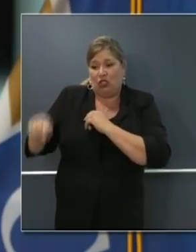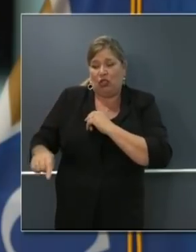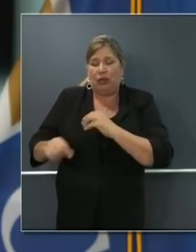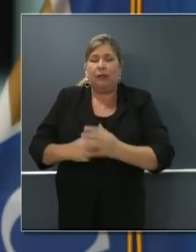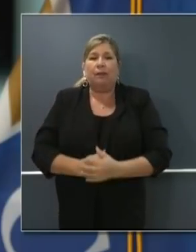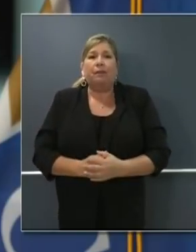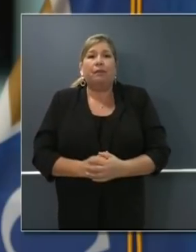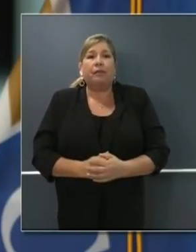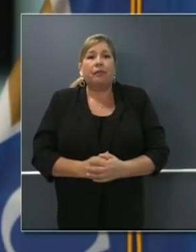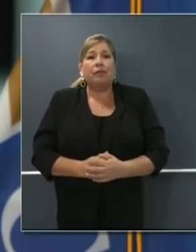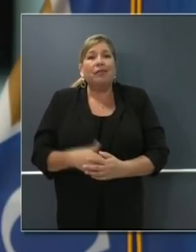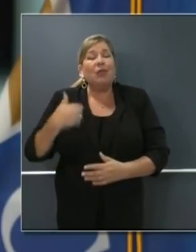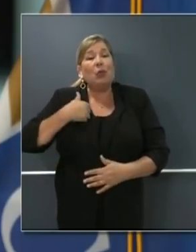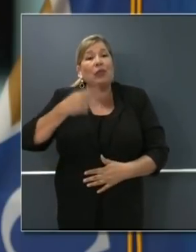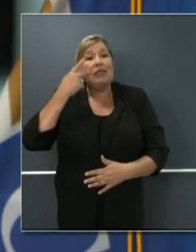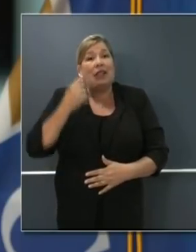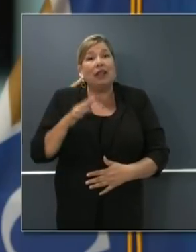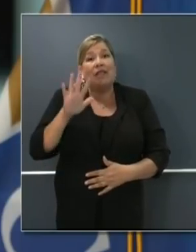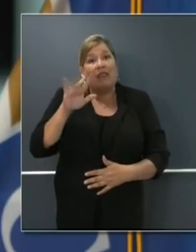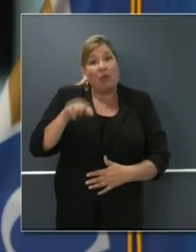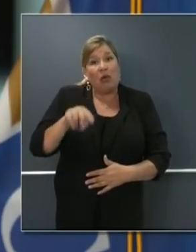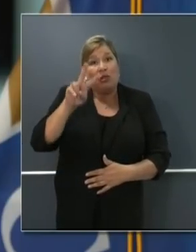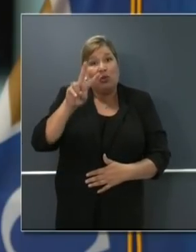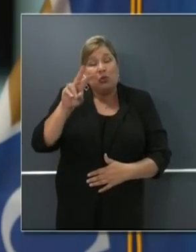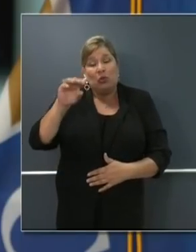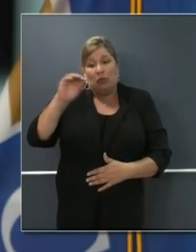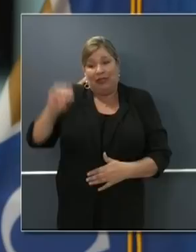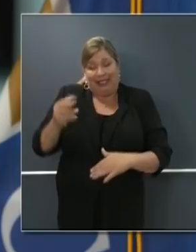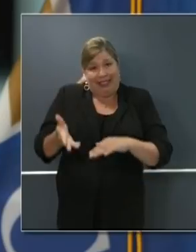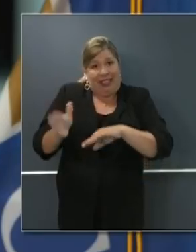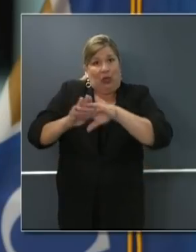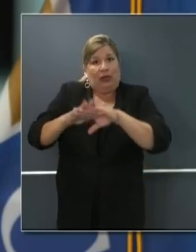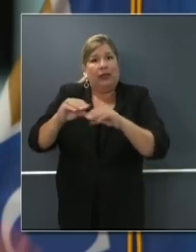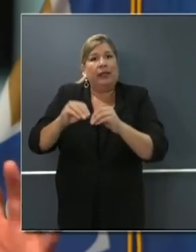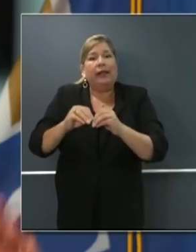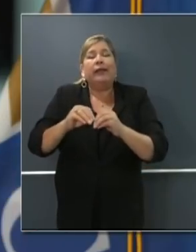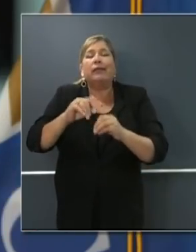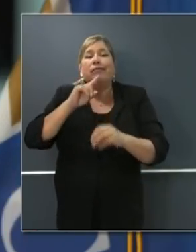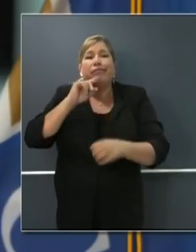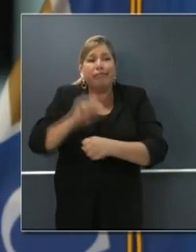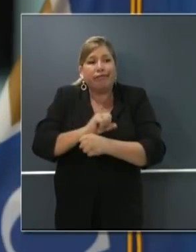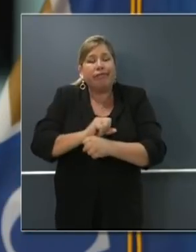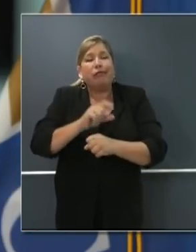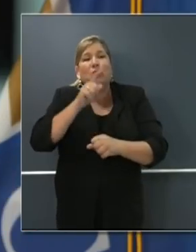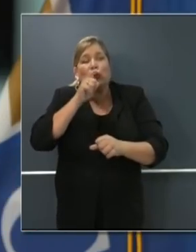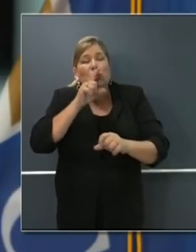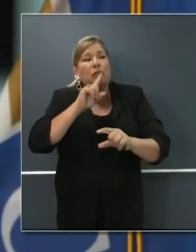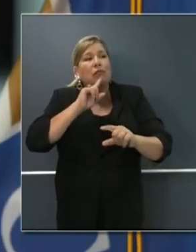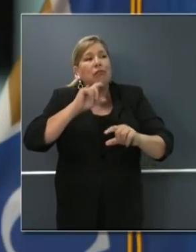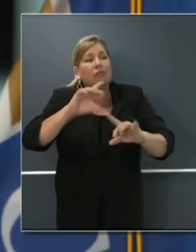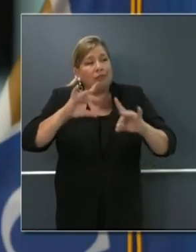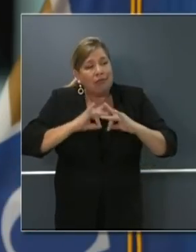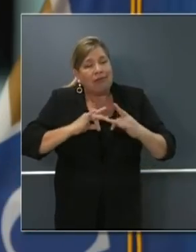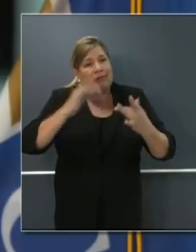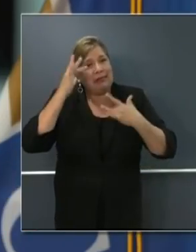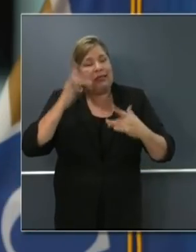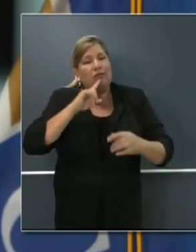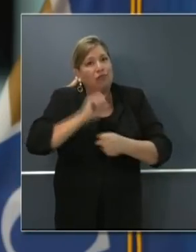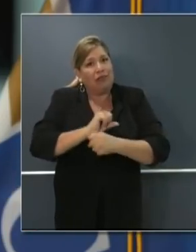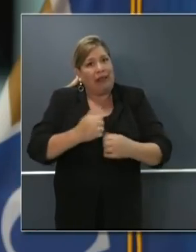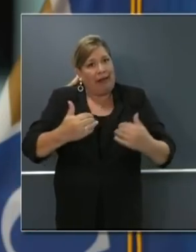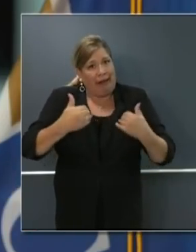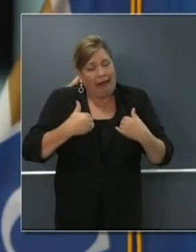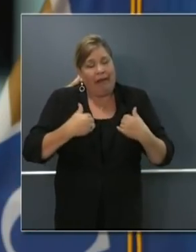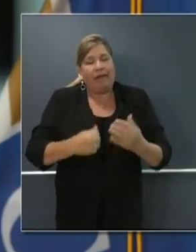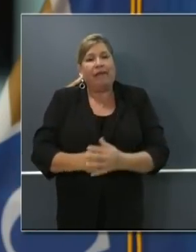5.2% increase in the total number of positives. Yes, we're doing more tests, and I'm proud of now in excess of 625,000 tests. We made